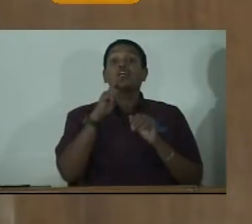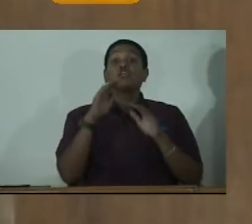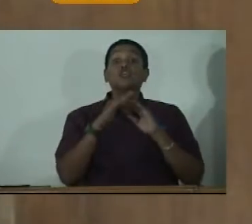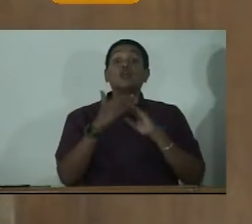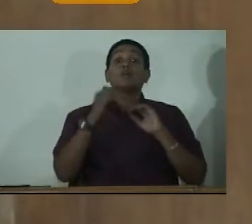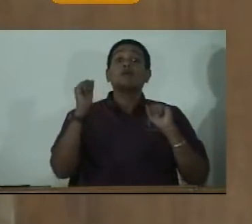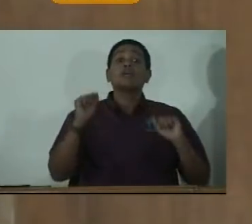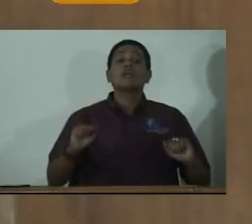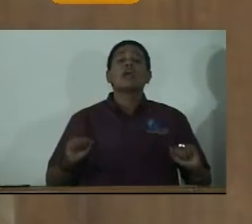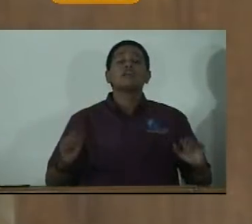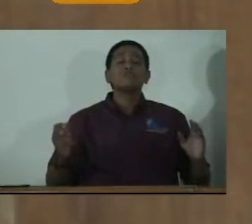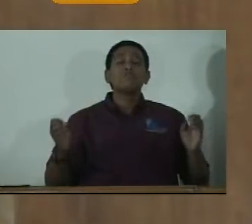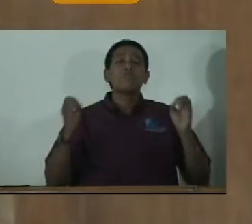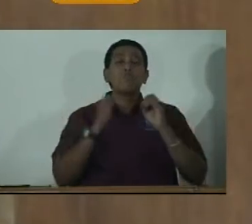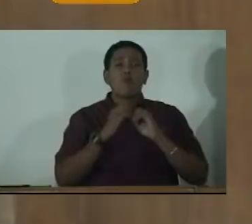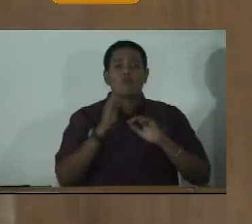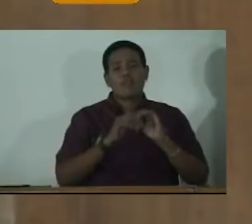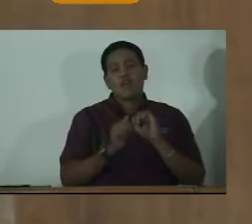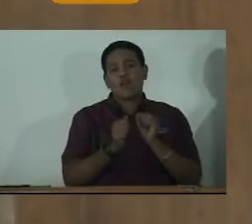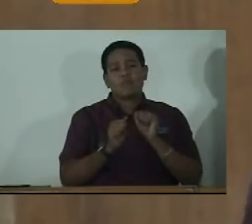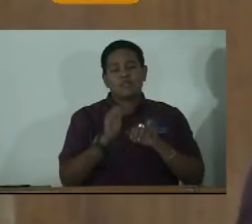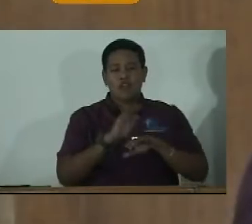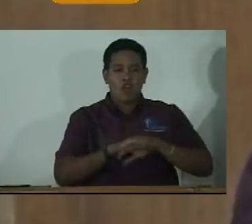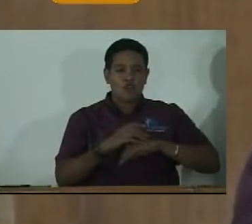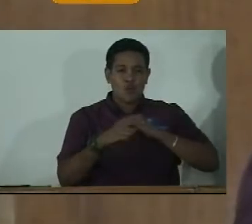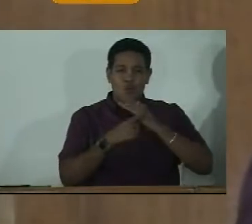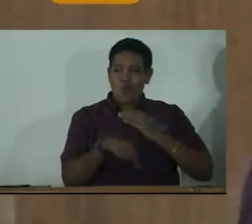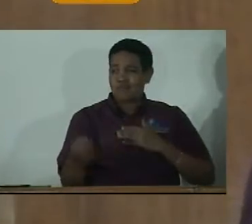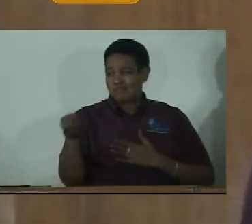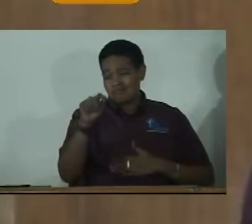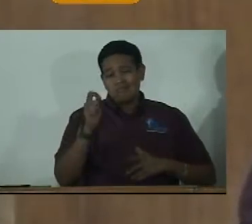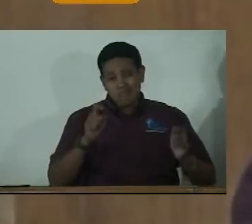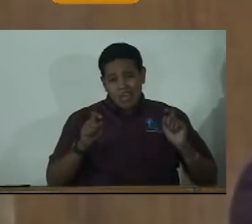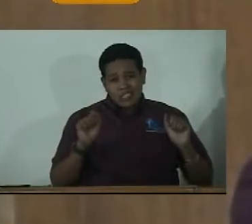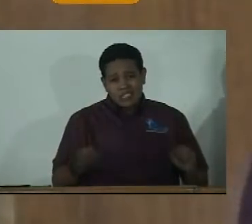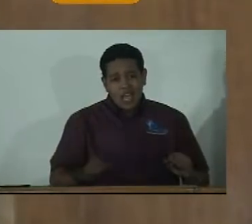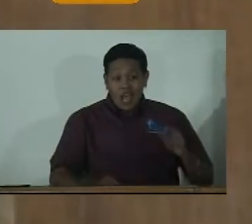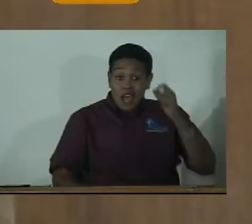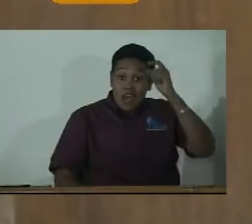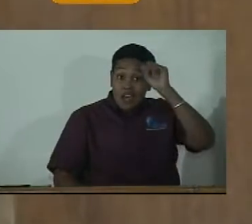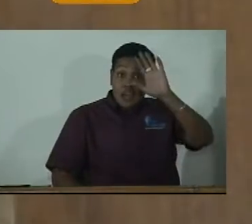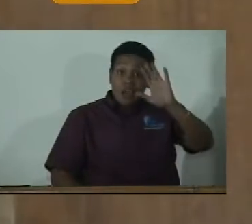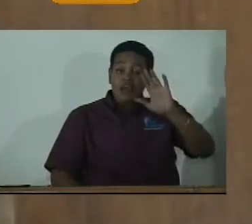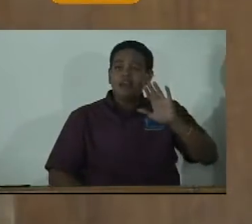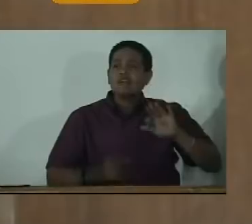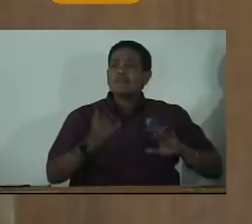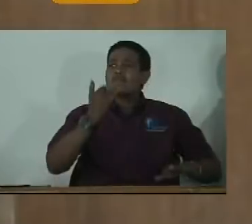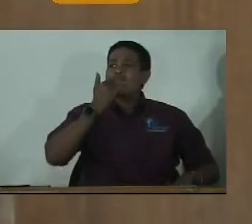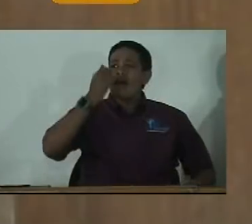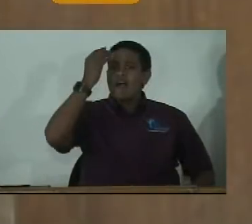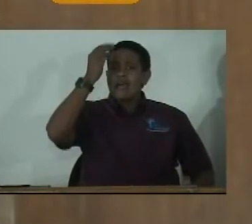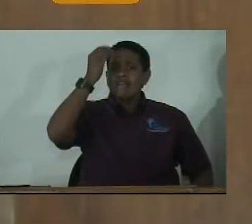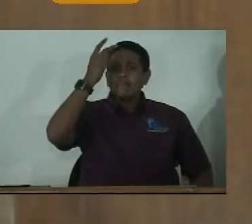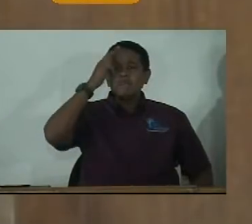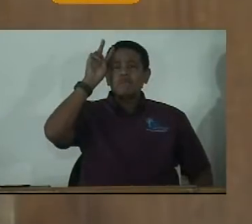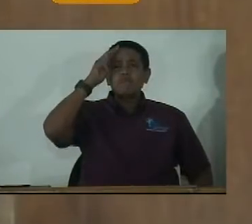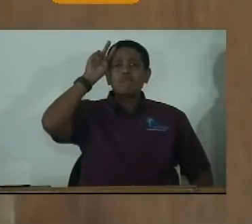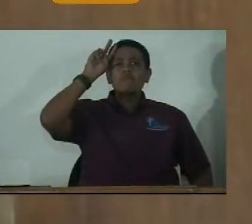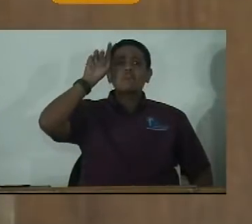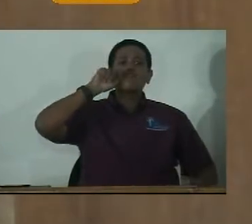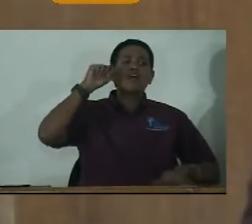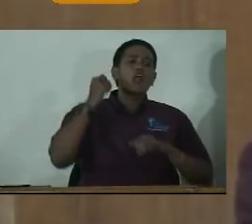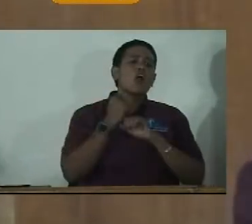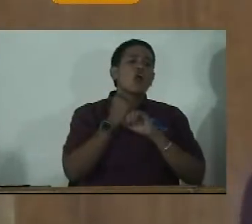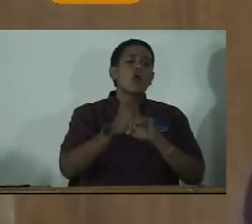can more than compete on quality. However, misinformation has caused for